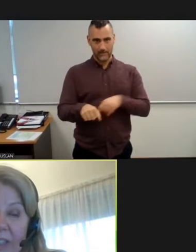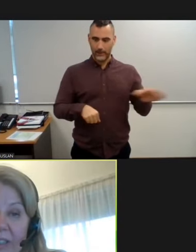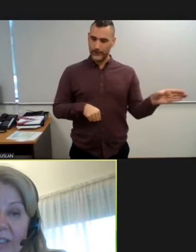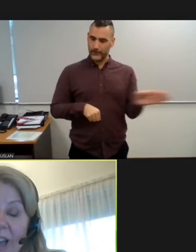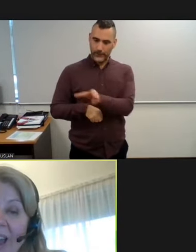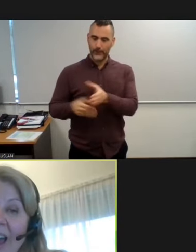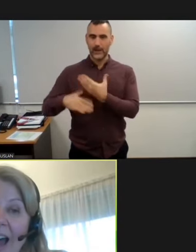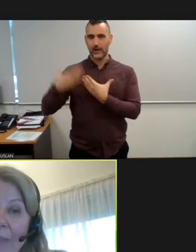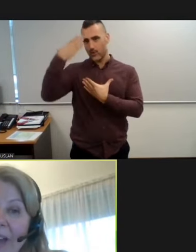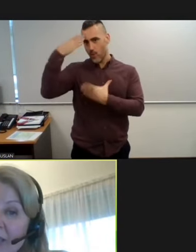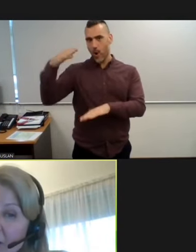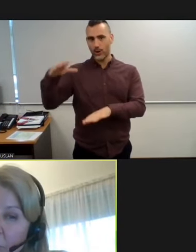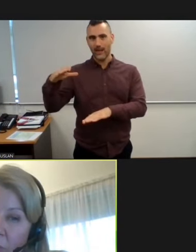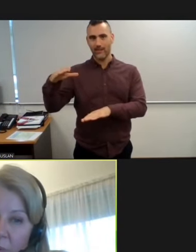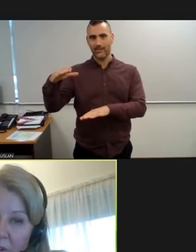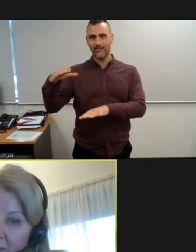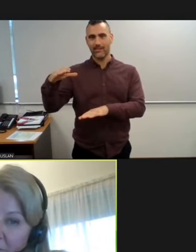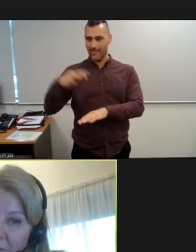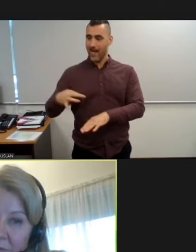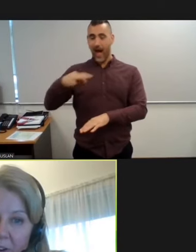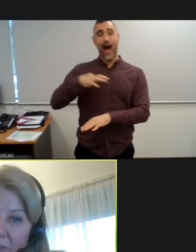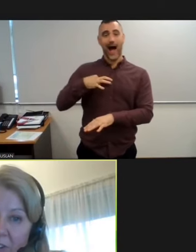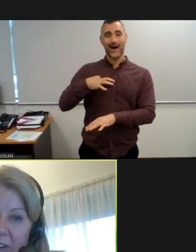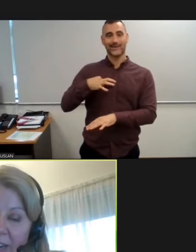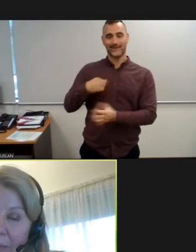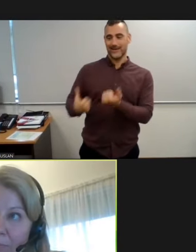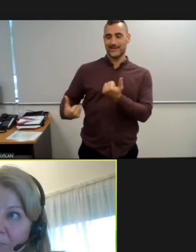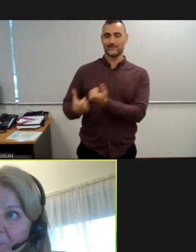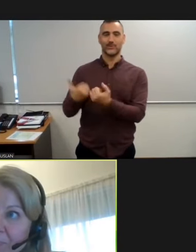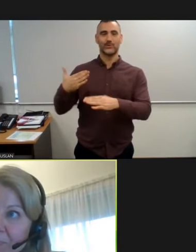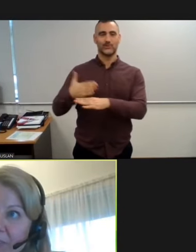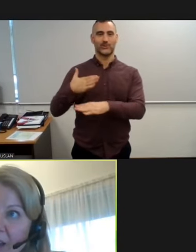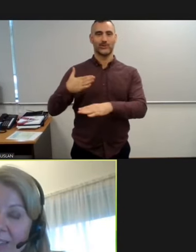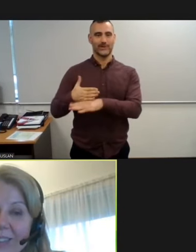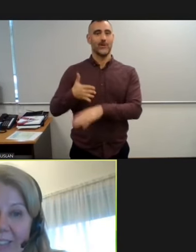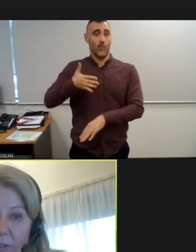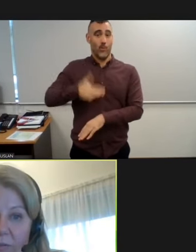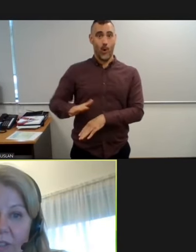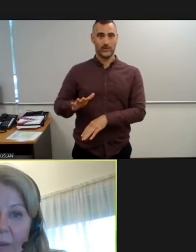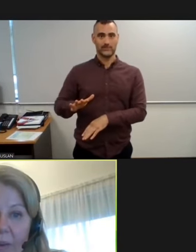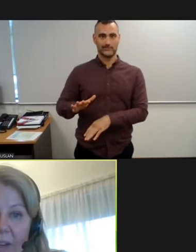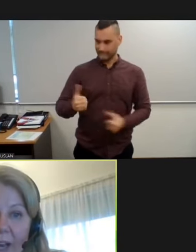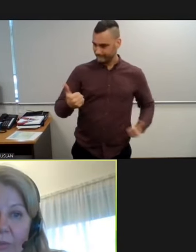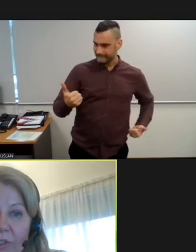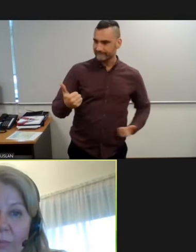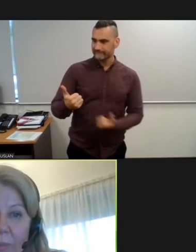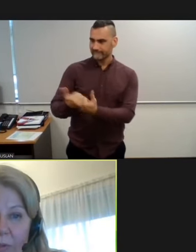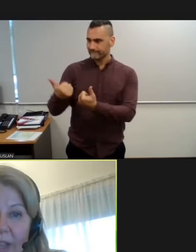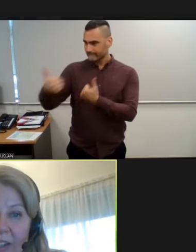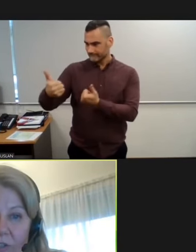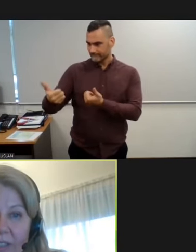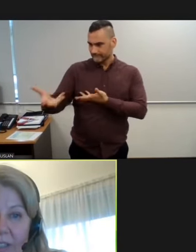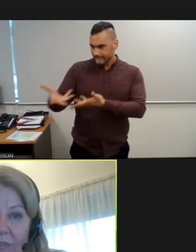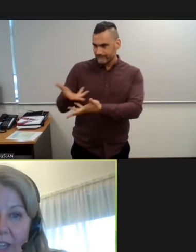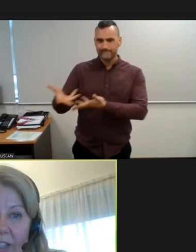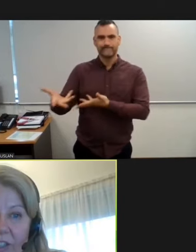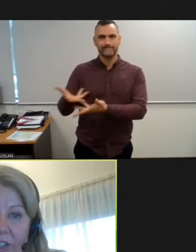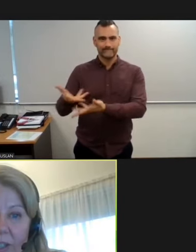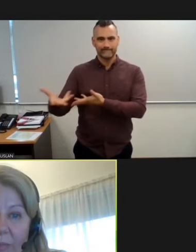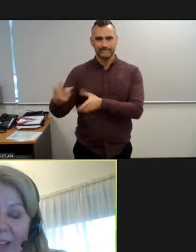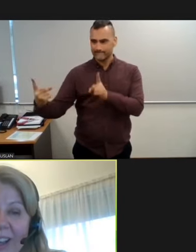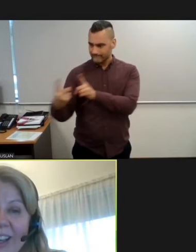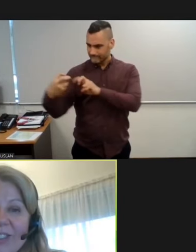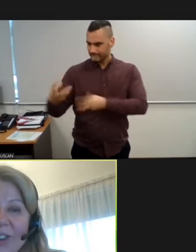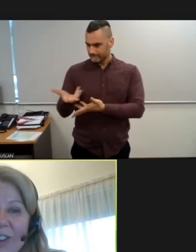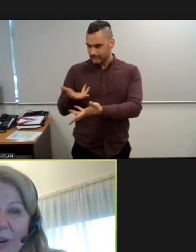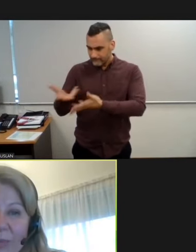support workers. And the support workers are very, very are skilled at being able to build that trusting